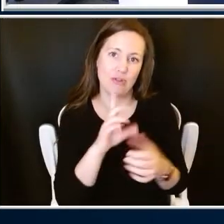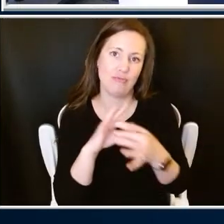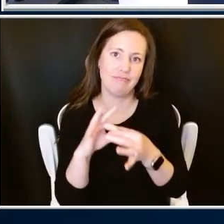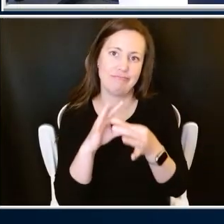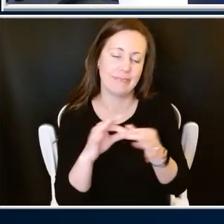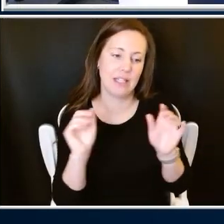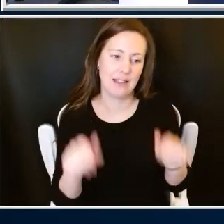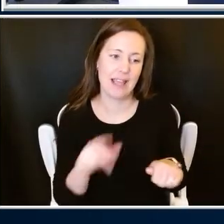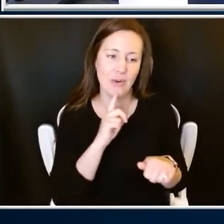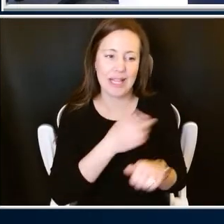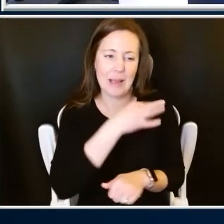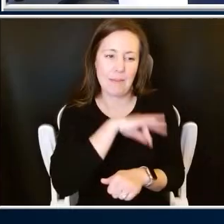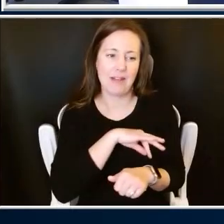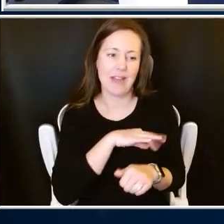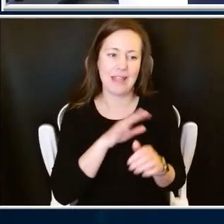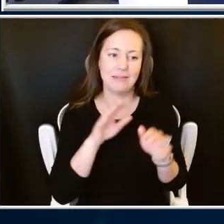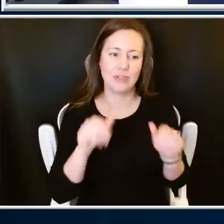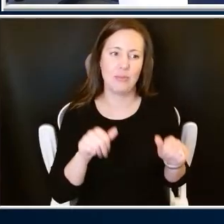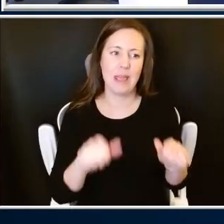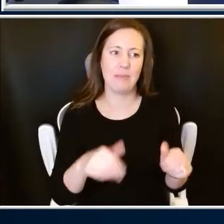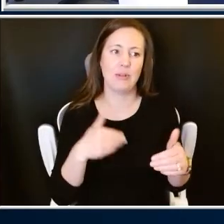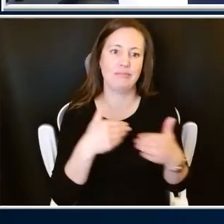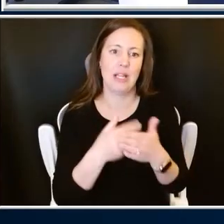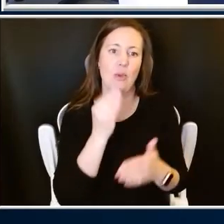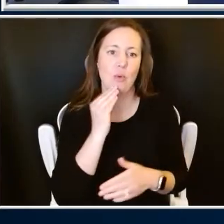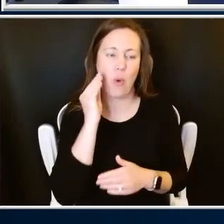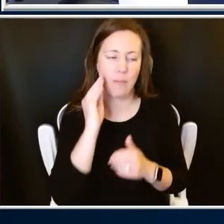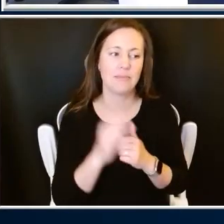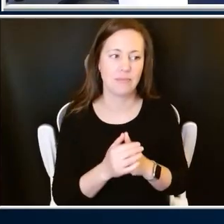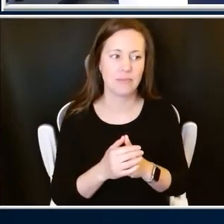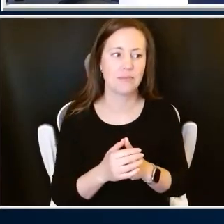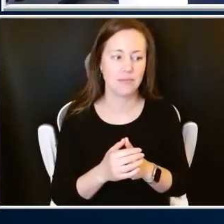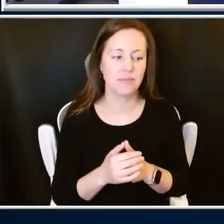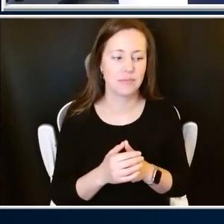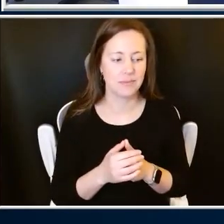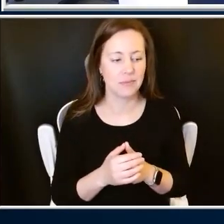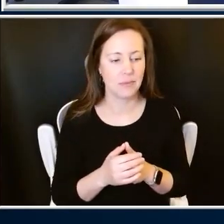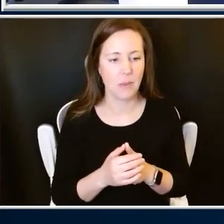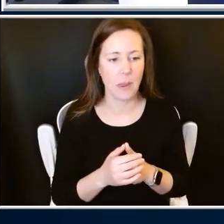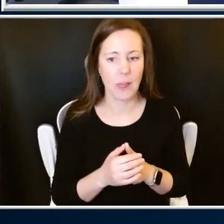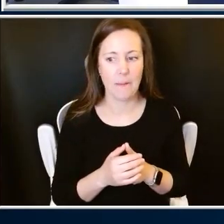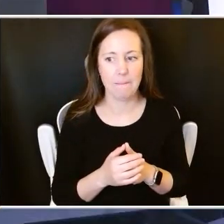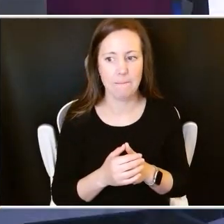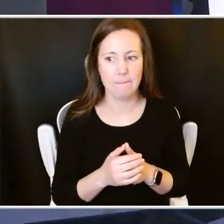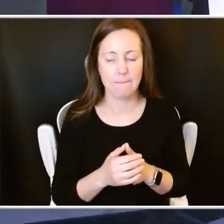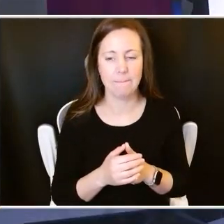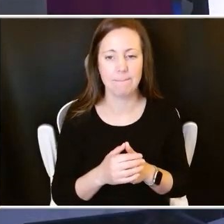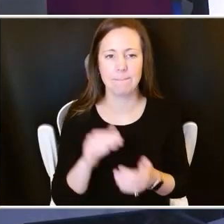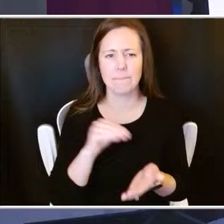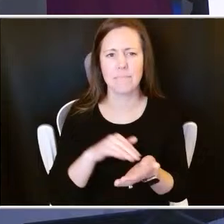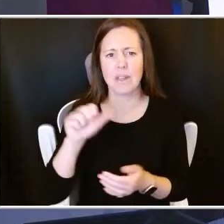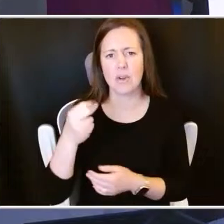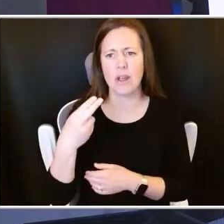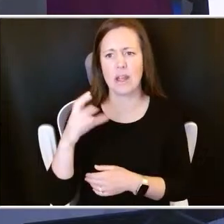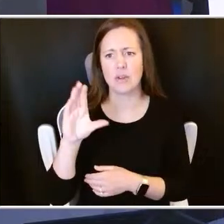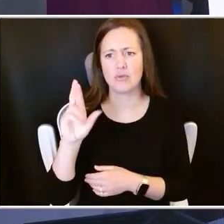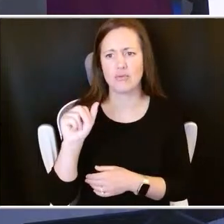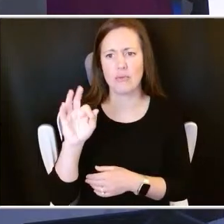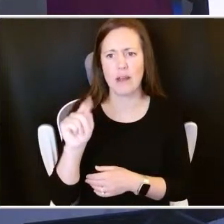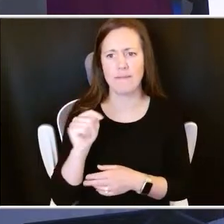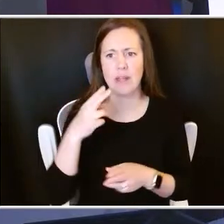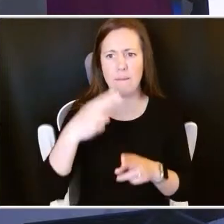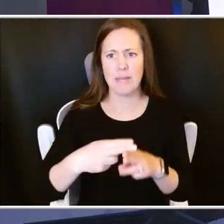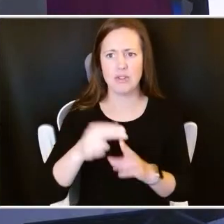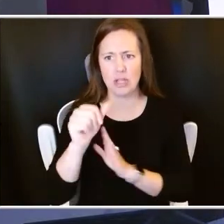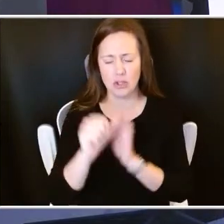to be able to be close to home. So you're always working hard Absolutely. to do that. Dr. Ashcraft, we were mentioning the surgery that